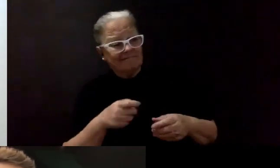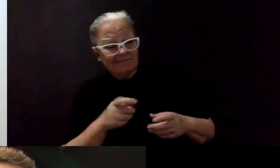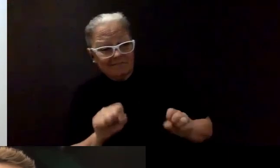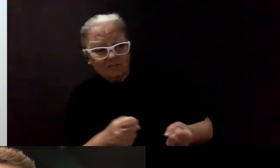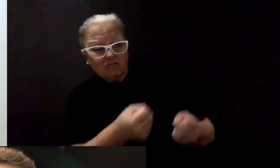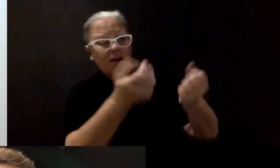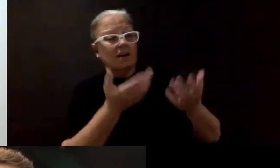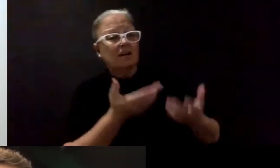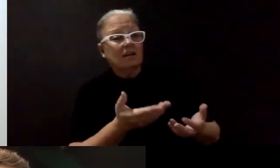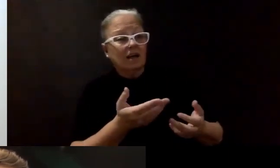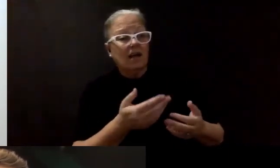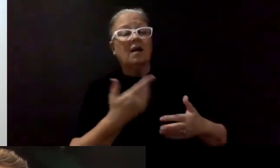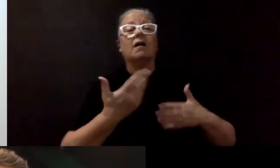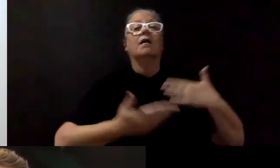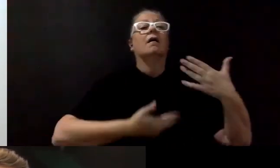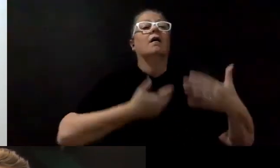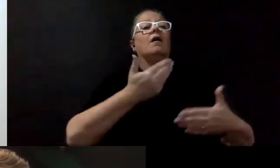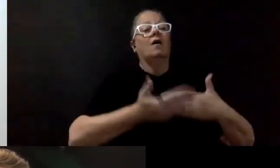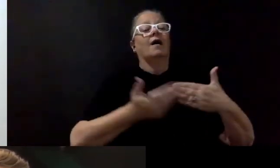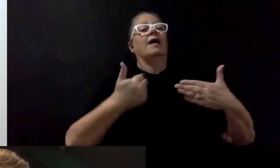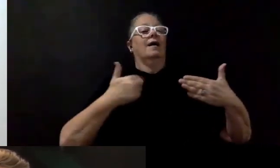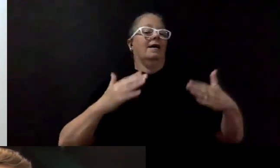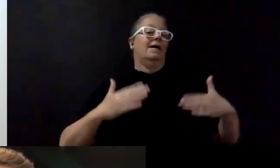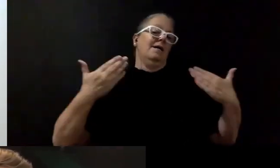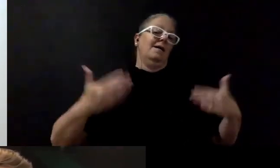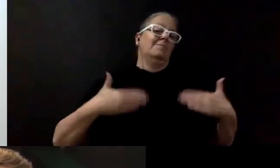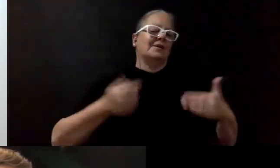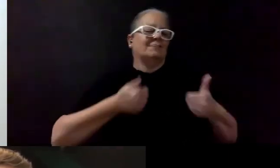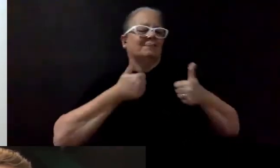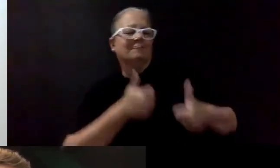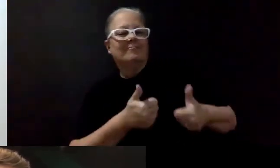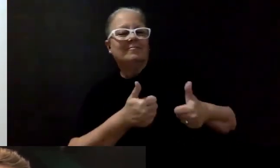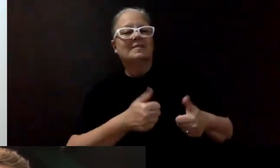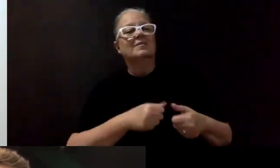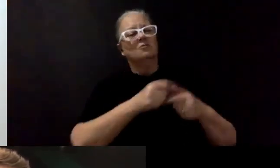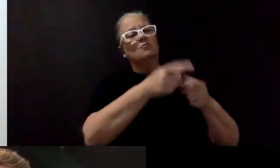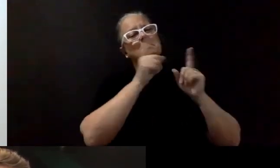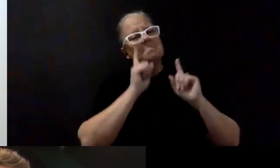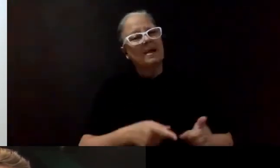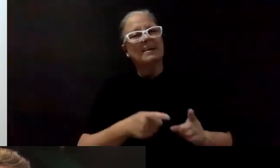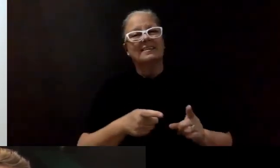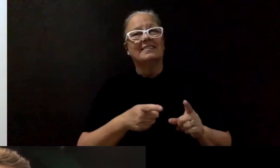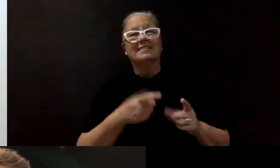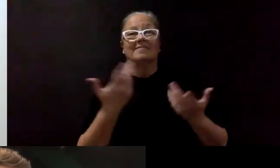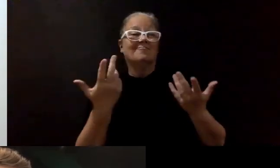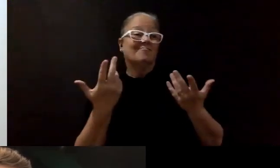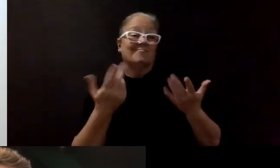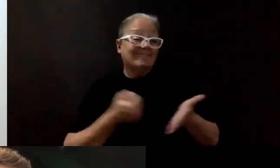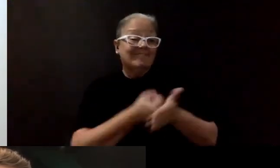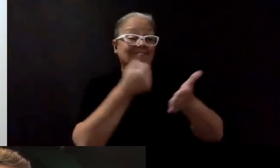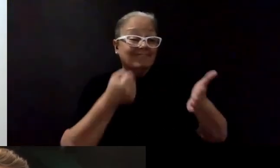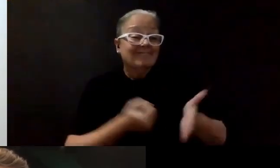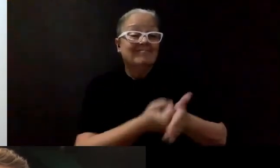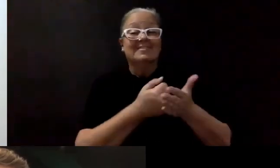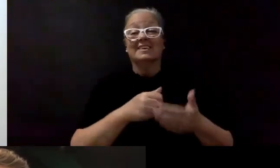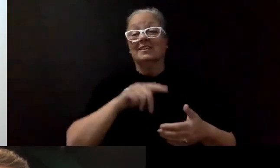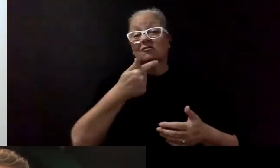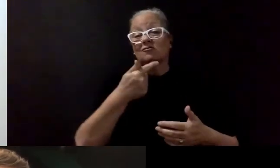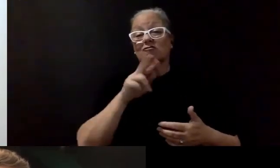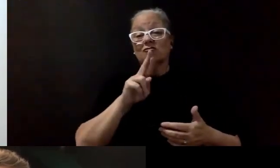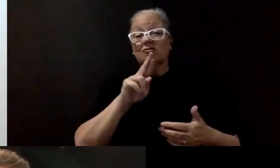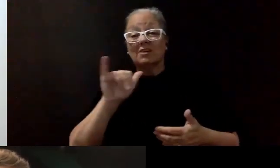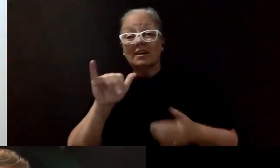that they're happy with, or whatever. So, you know, take risks, and if opportunities arise, then spring on